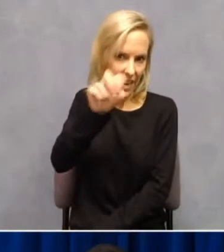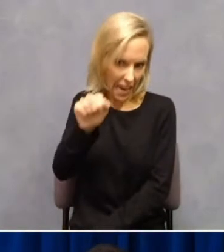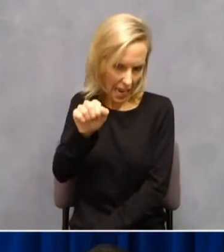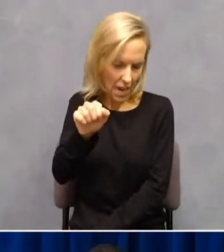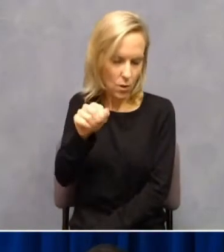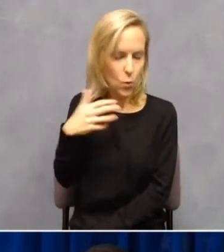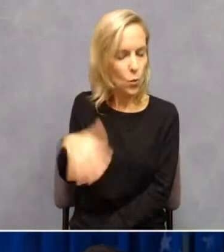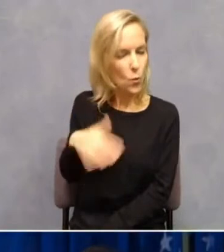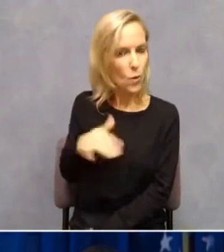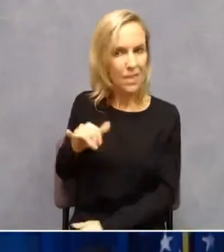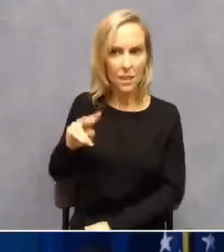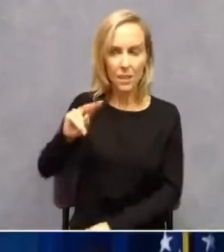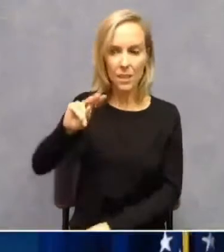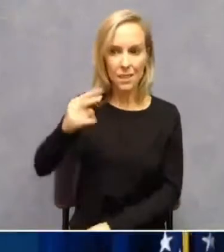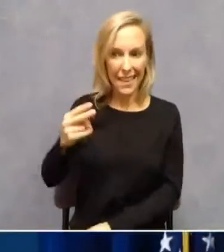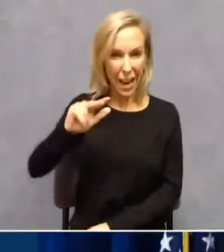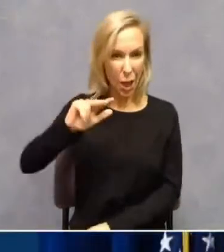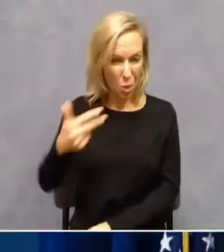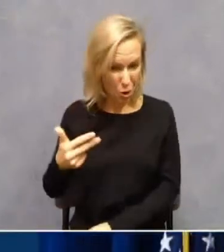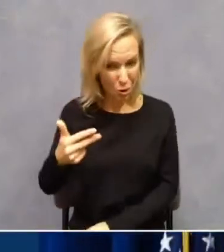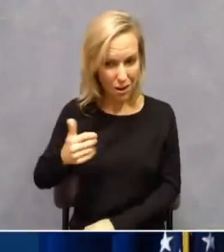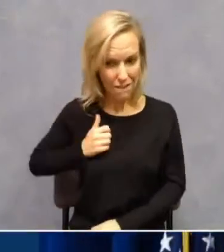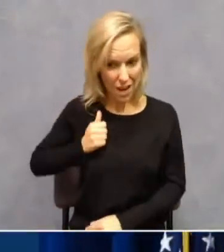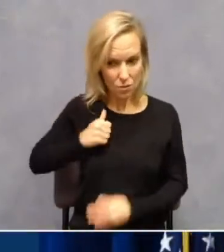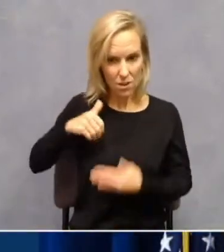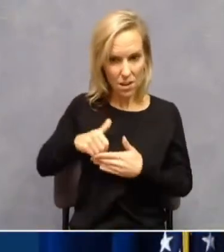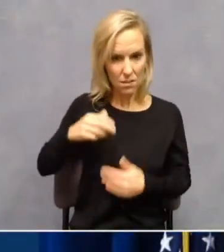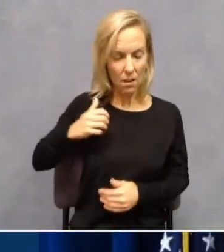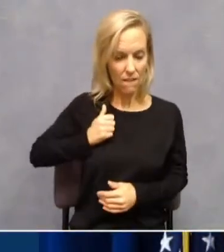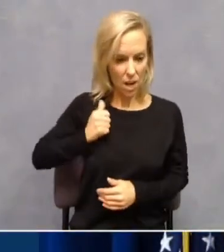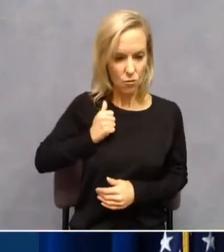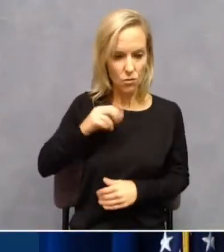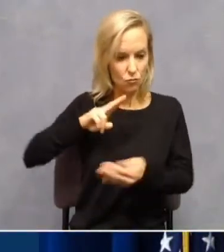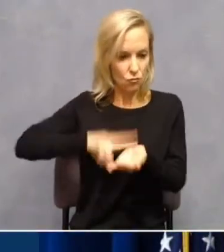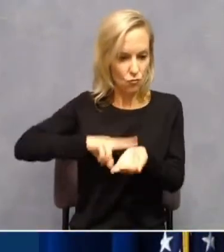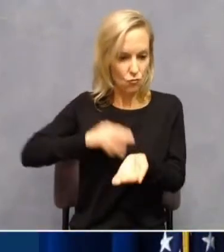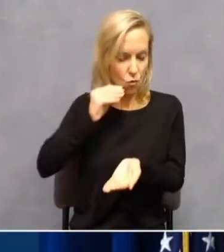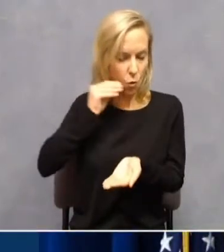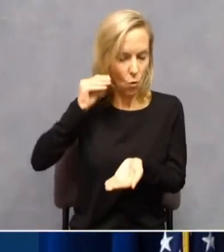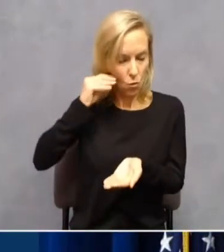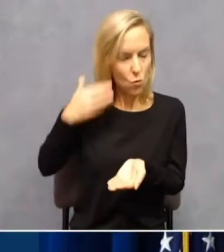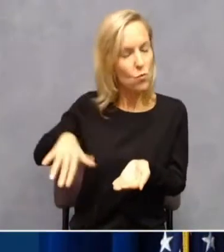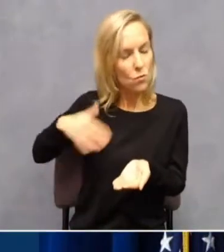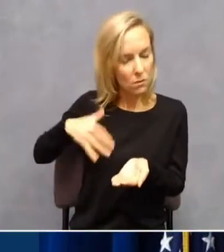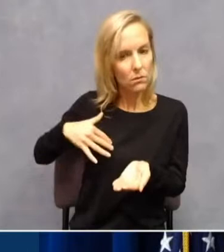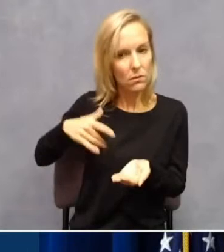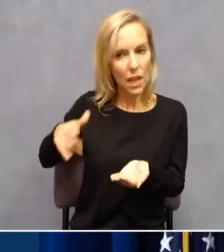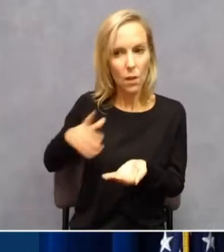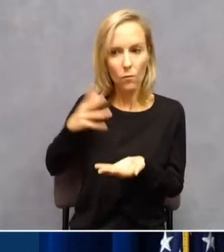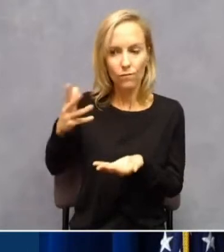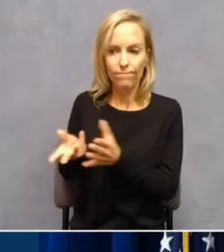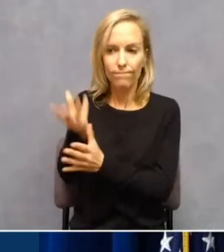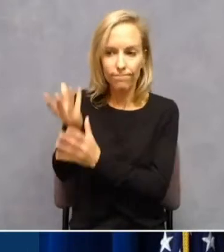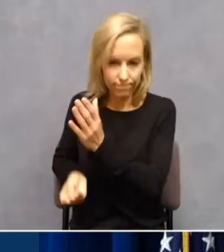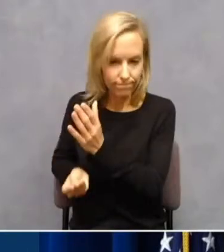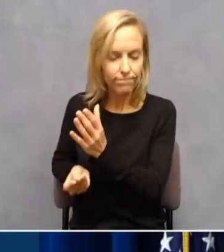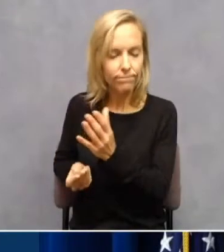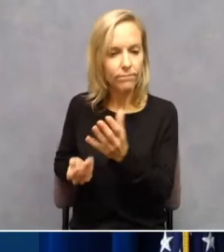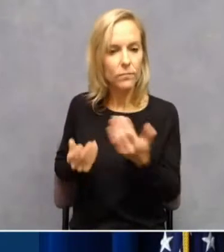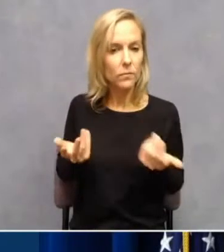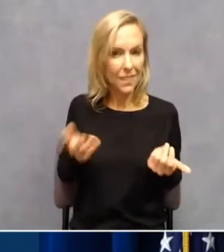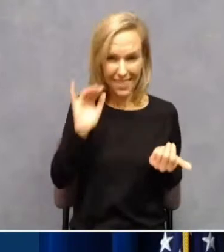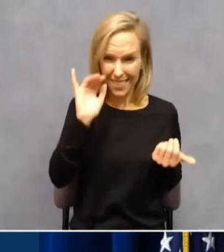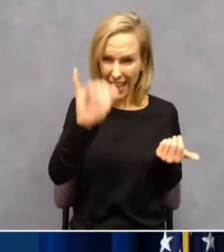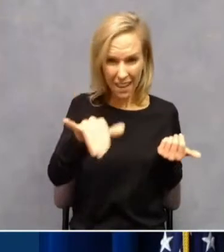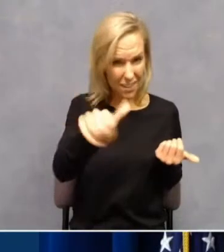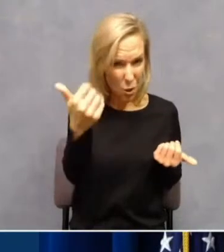2nd and 3rd veterans in our veterans nursing homes that we have lost. Just another reason to make